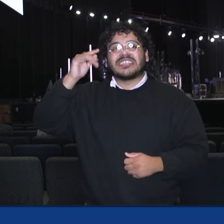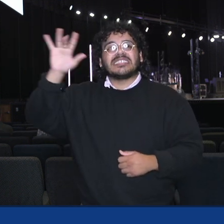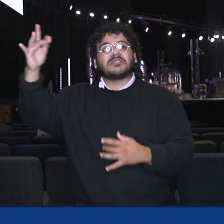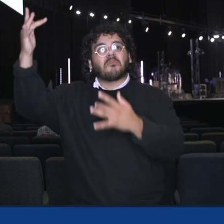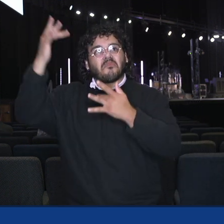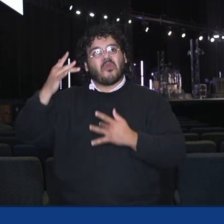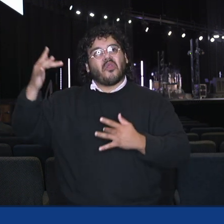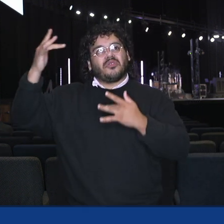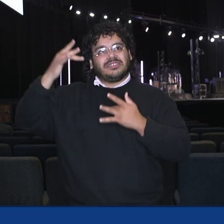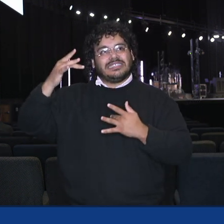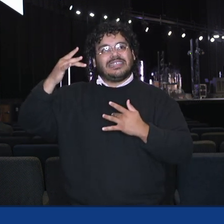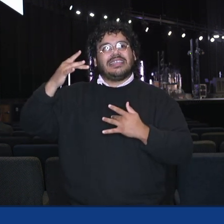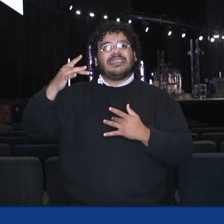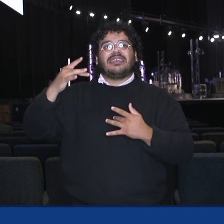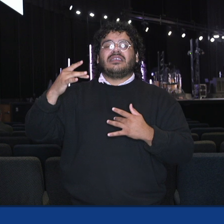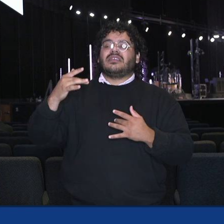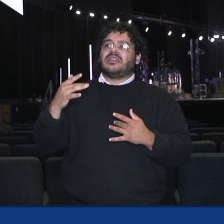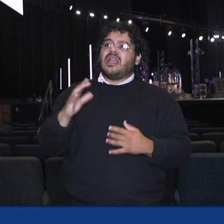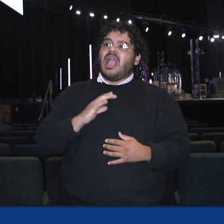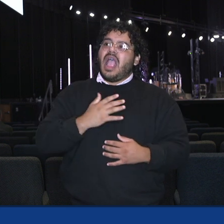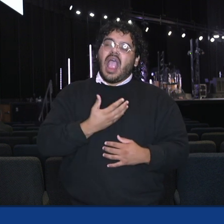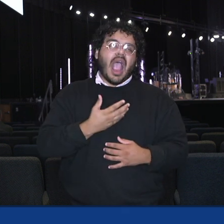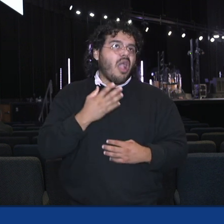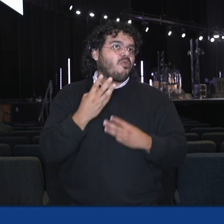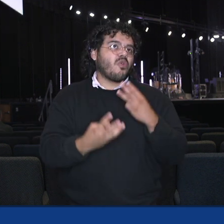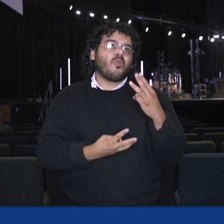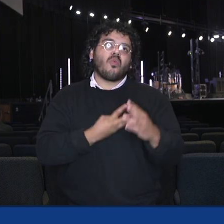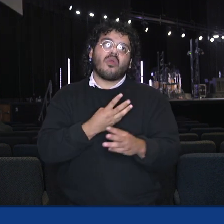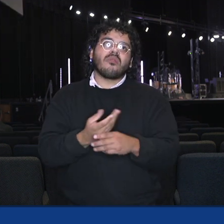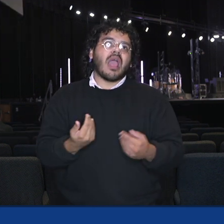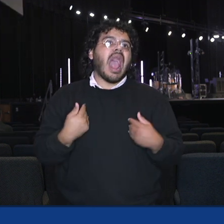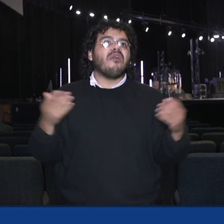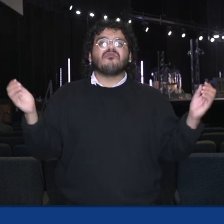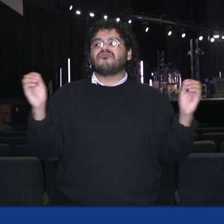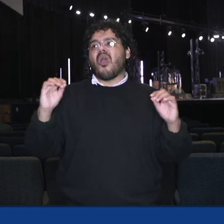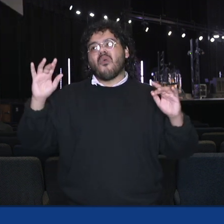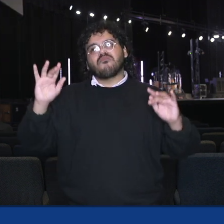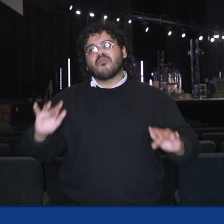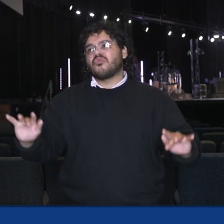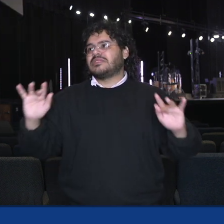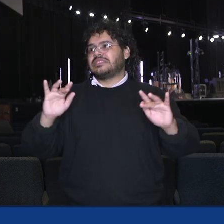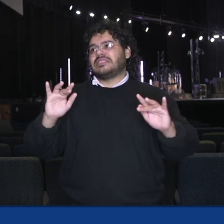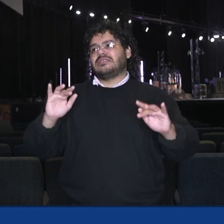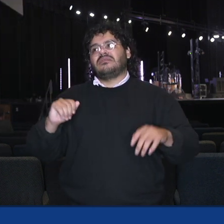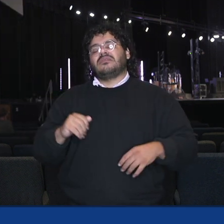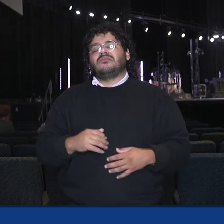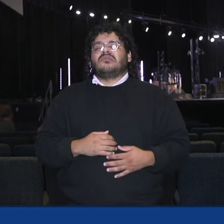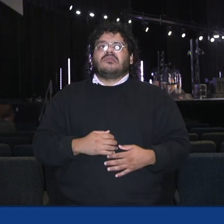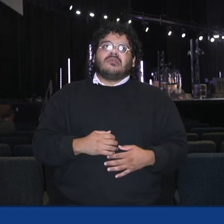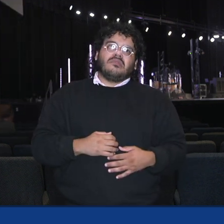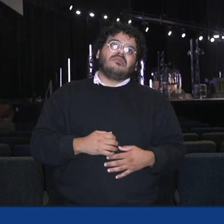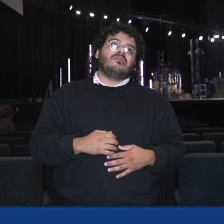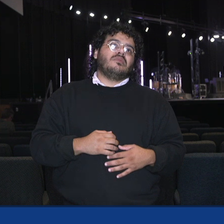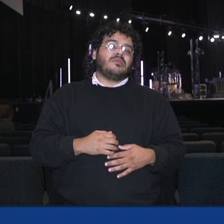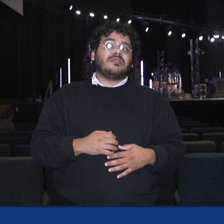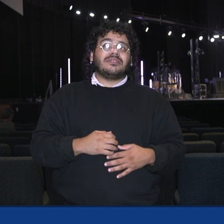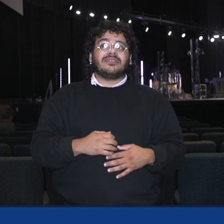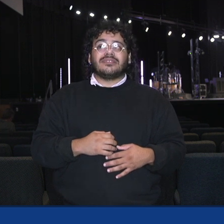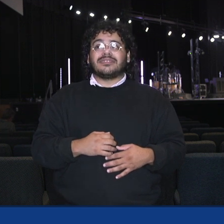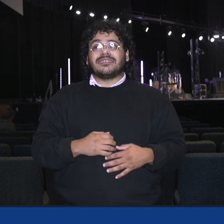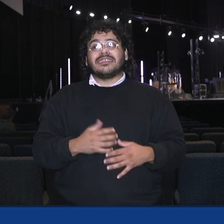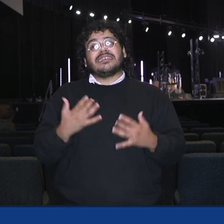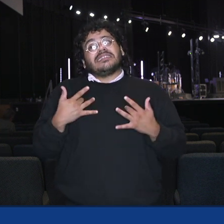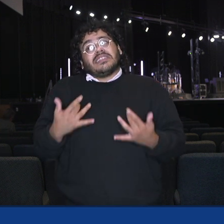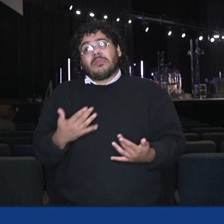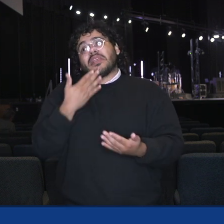Ours is a merciless world, my friends. We live in a merciless world. Good news is usually not for